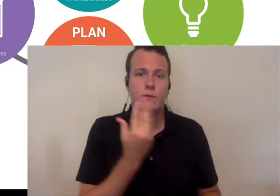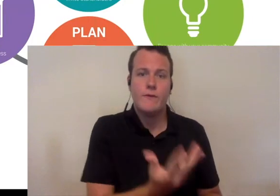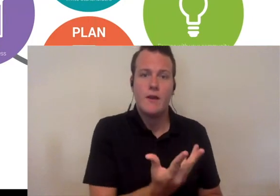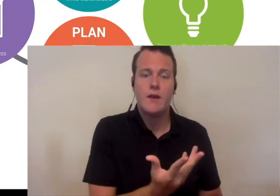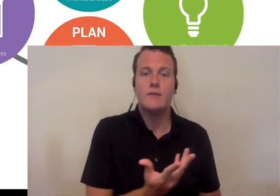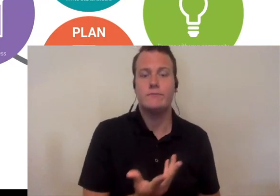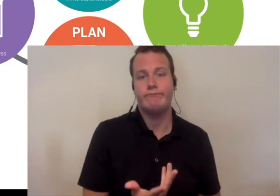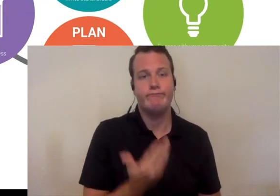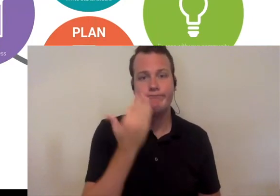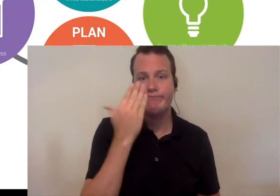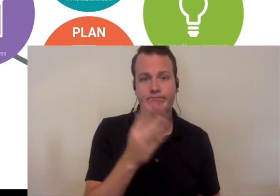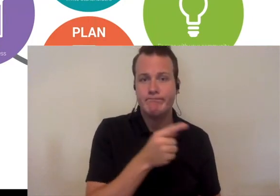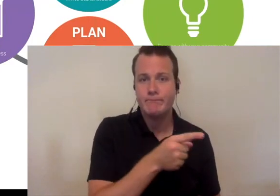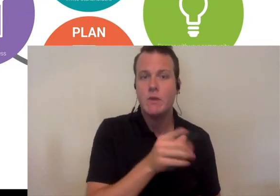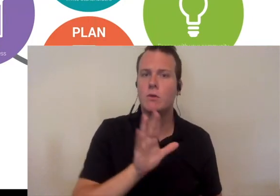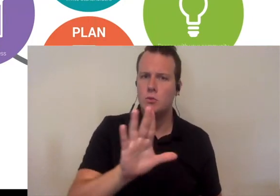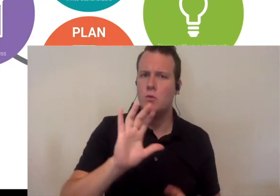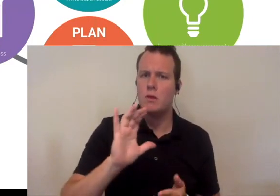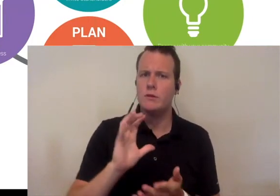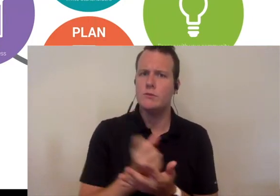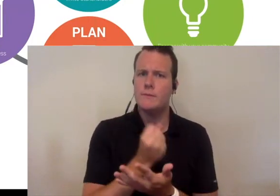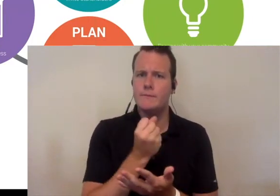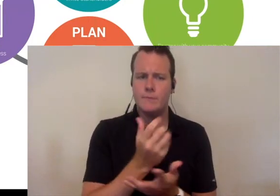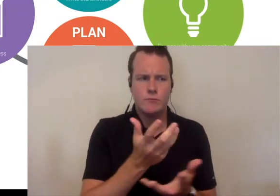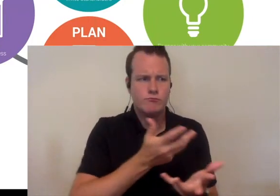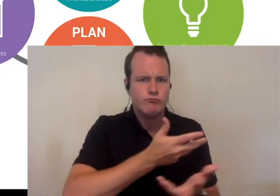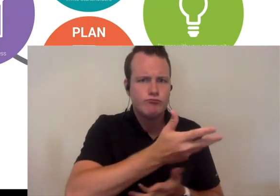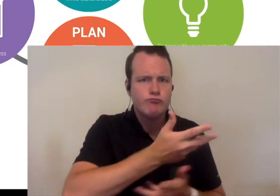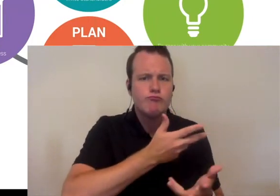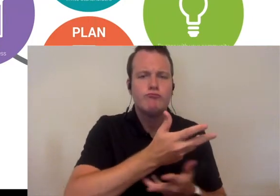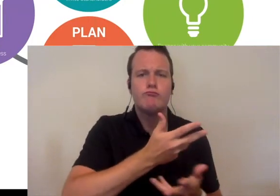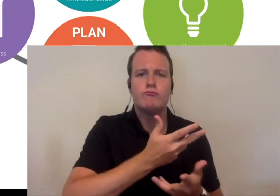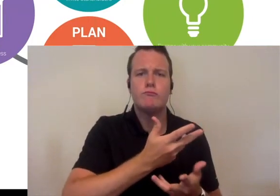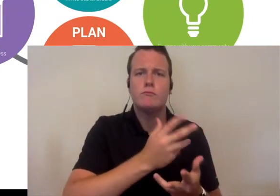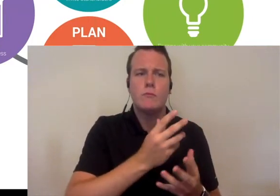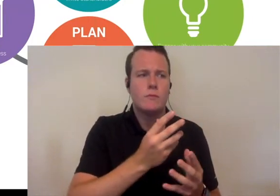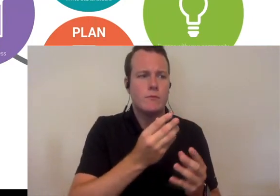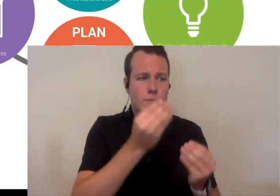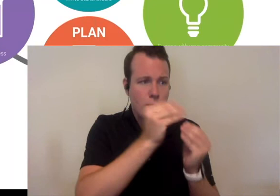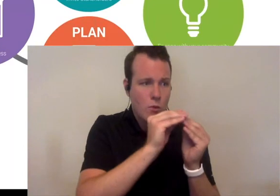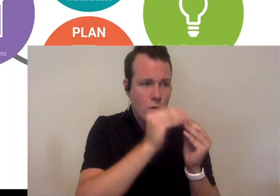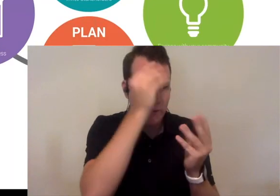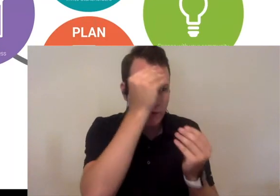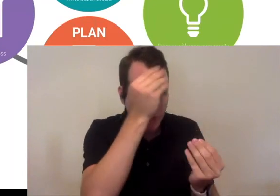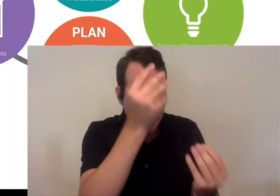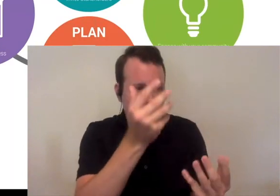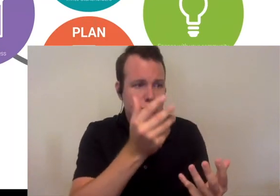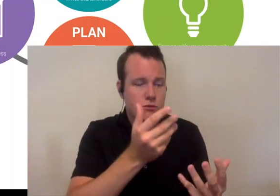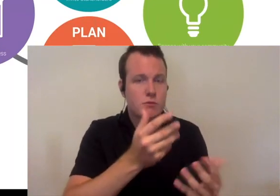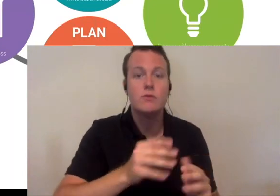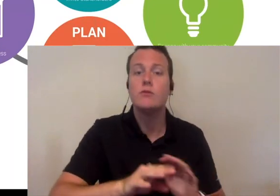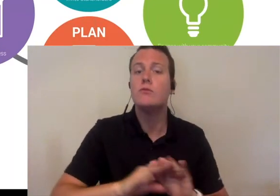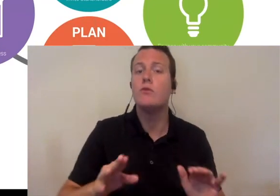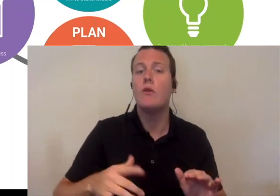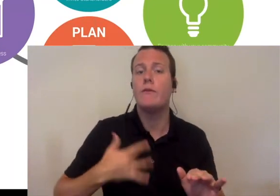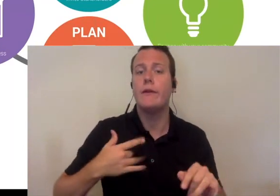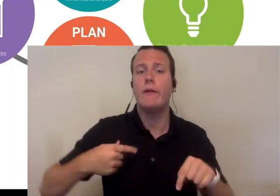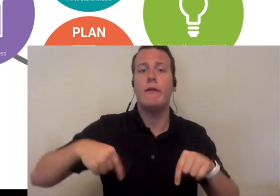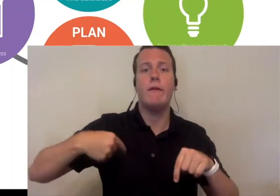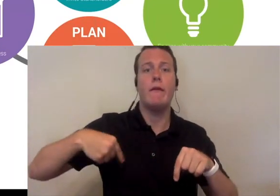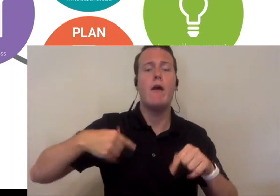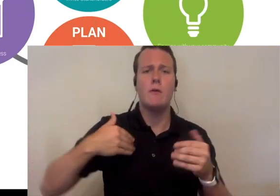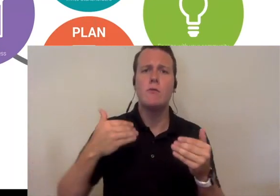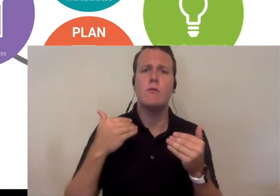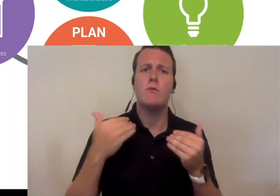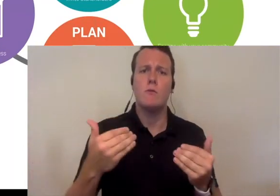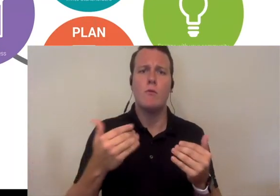can provide for them. This is your chance to engage with them and to give them more information. So don't be afraid to step